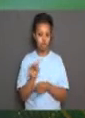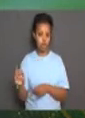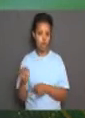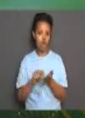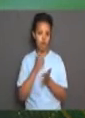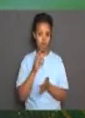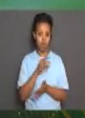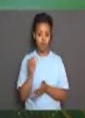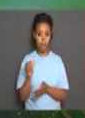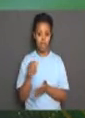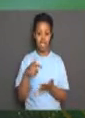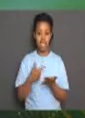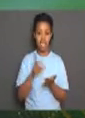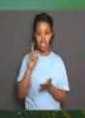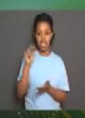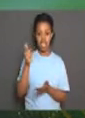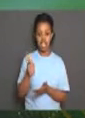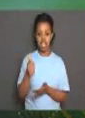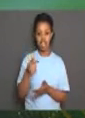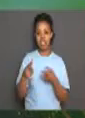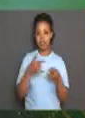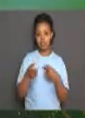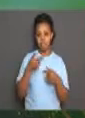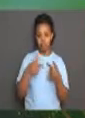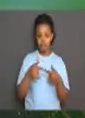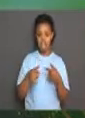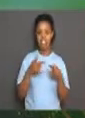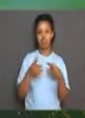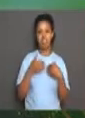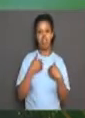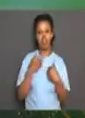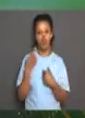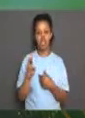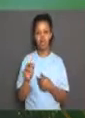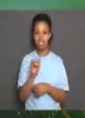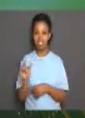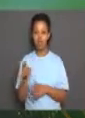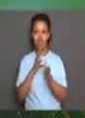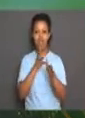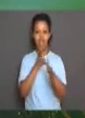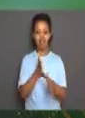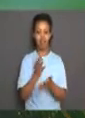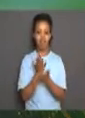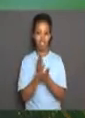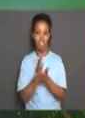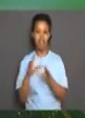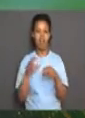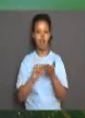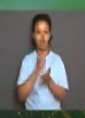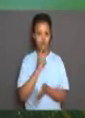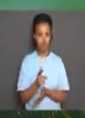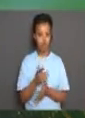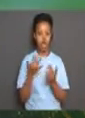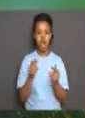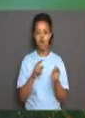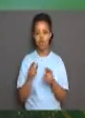the DNA came are related or share a common ancestor. Let us